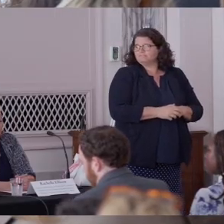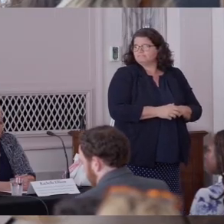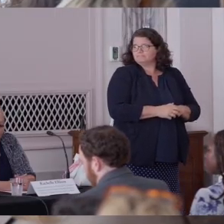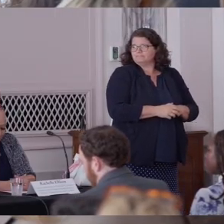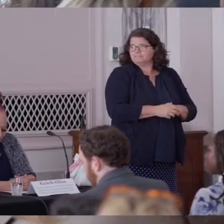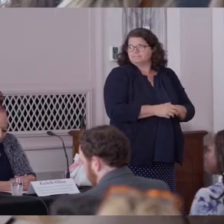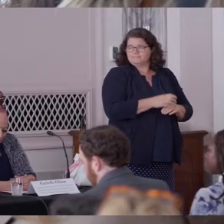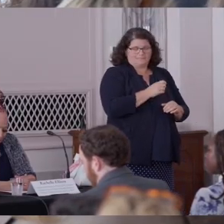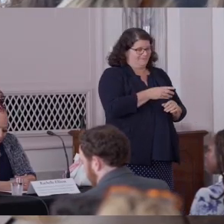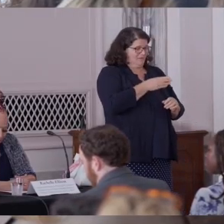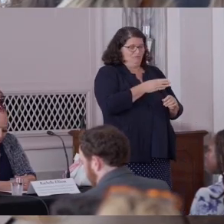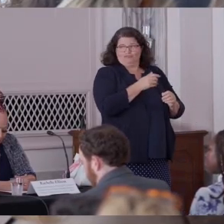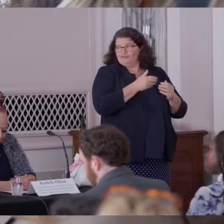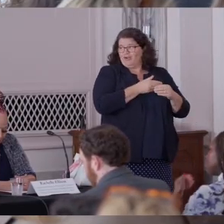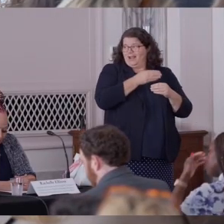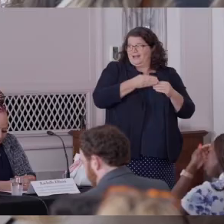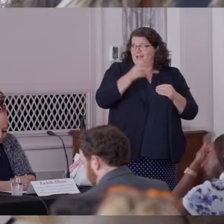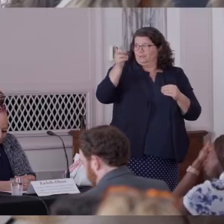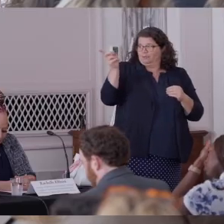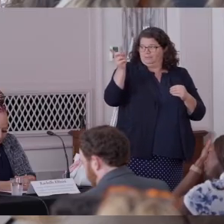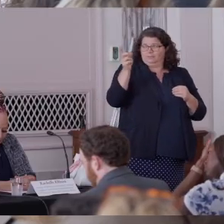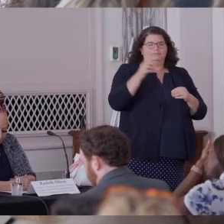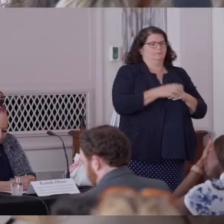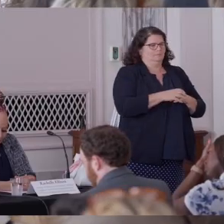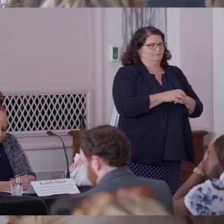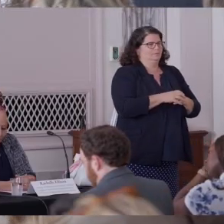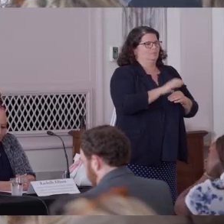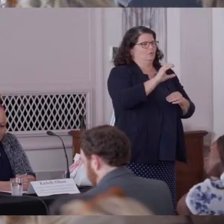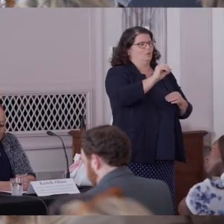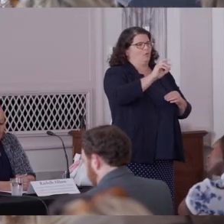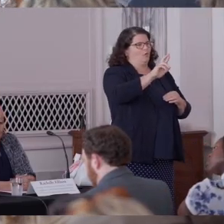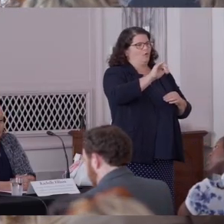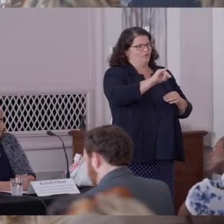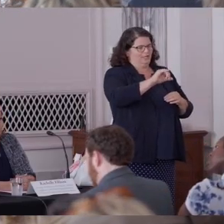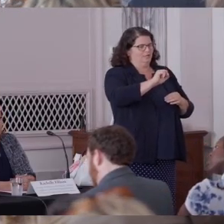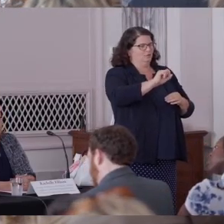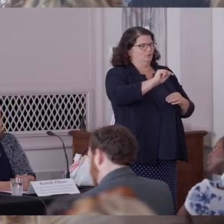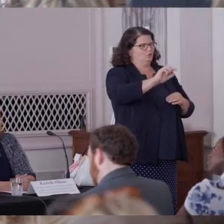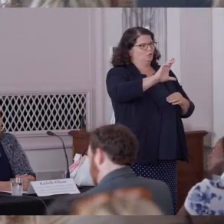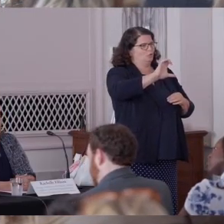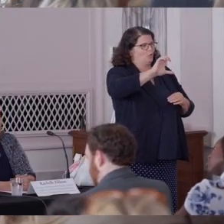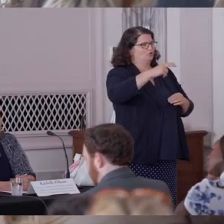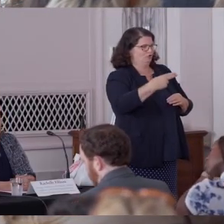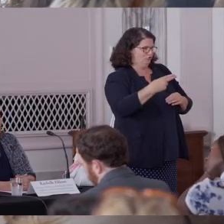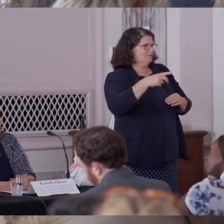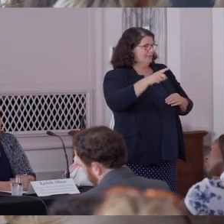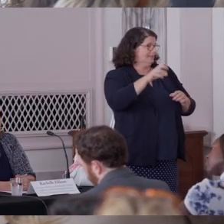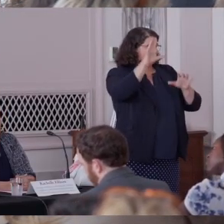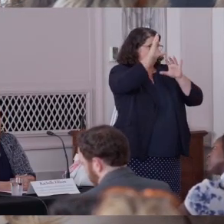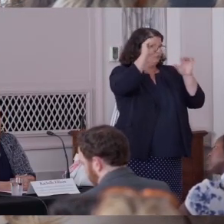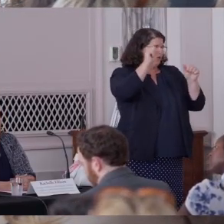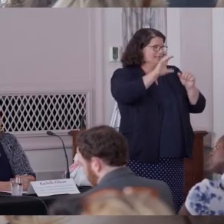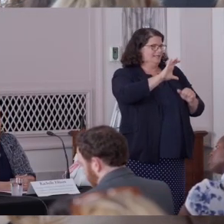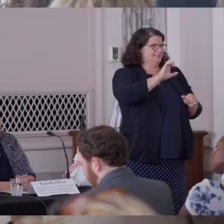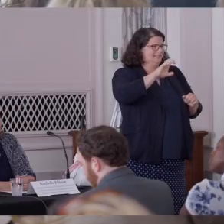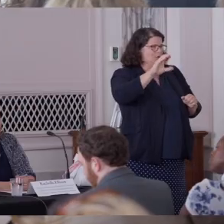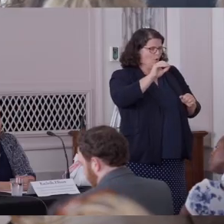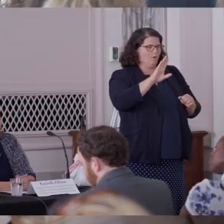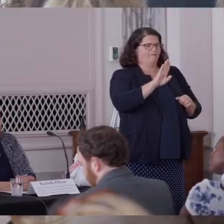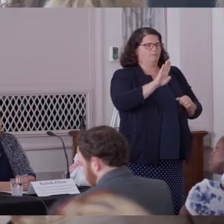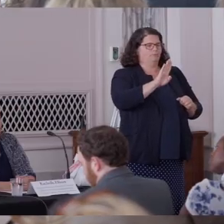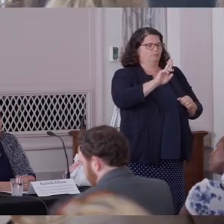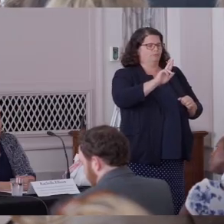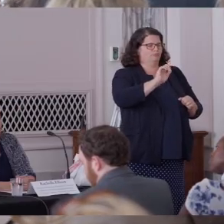to my direct left is Corey Storch. Corey is the president and CEO of Bridgeway Behavioral Health